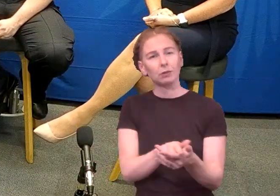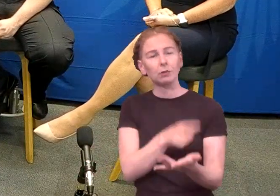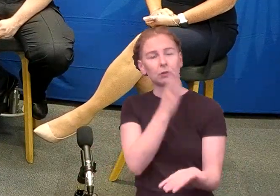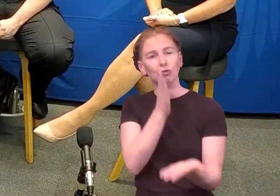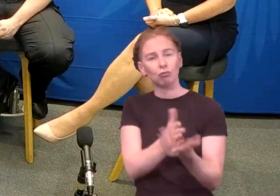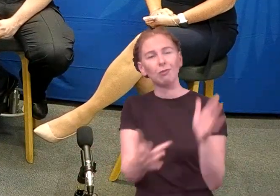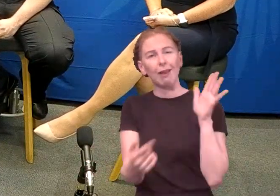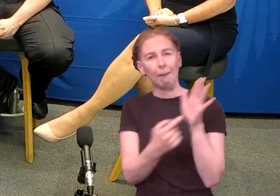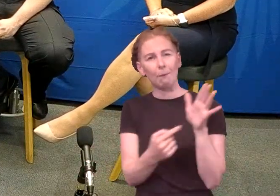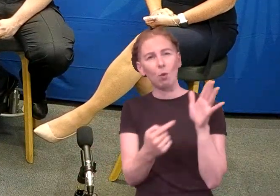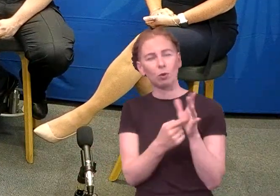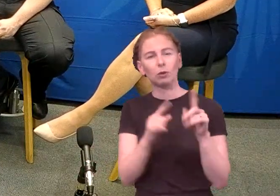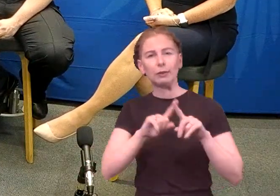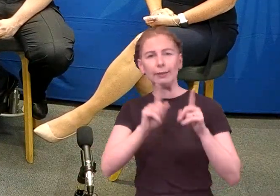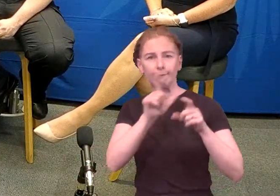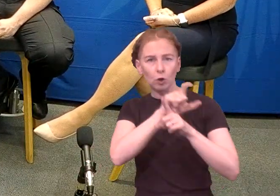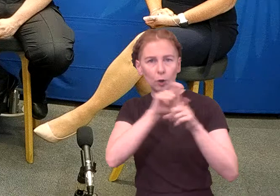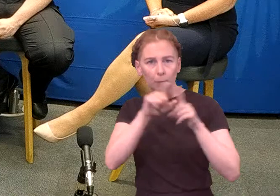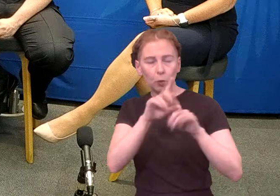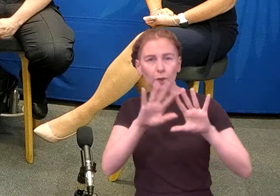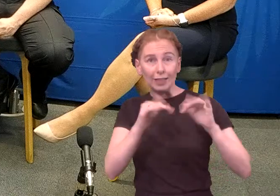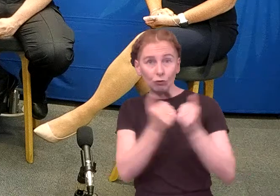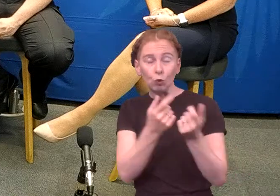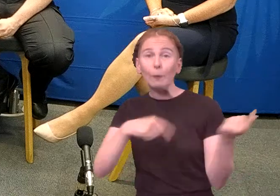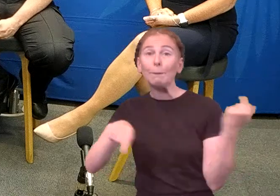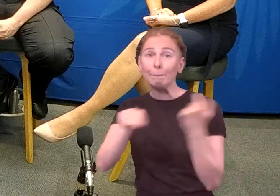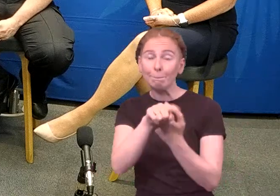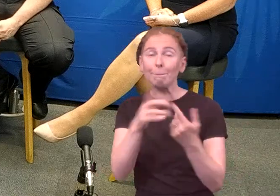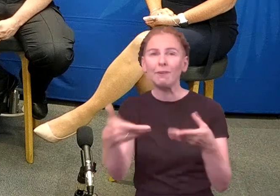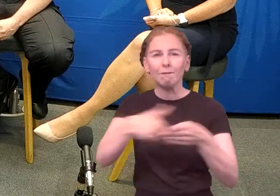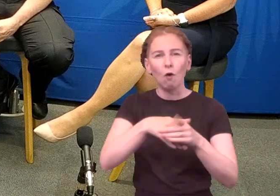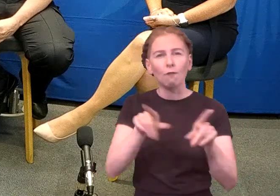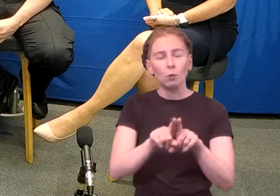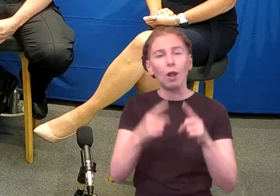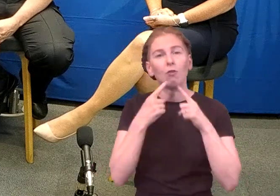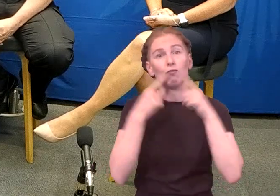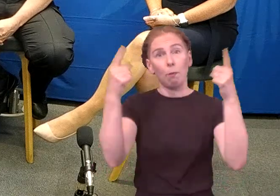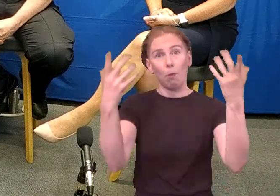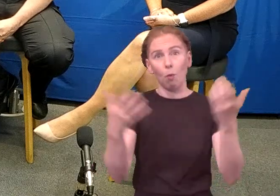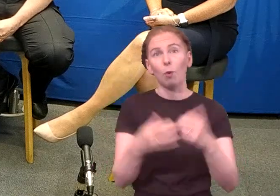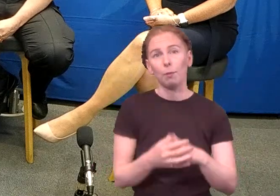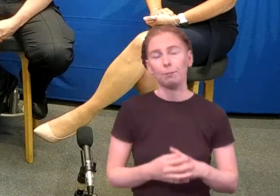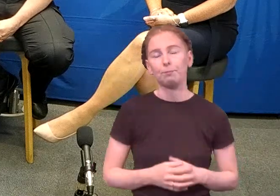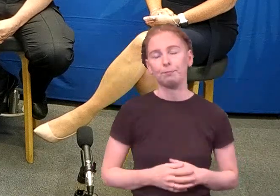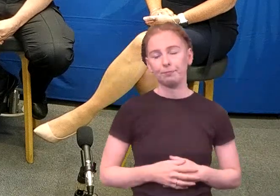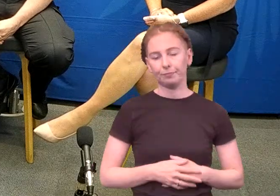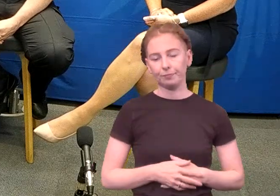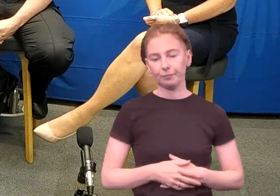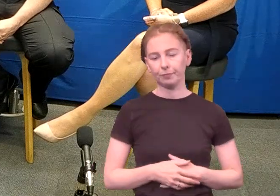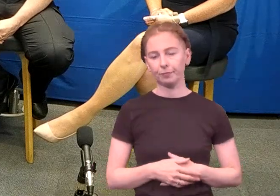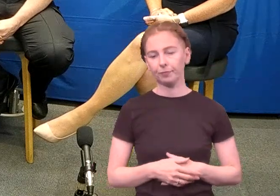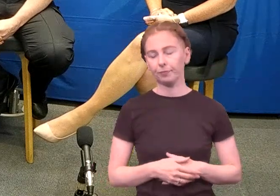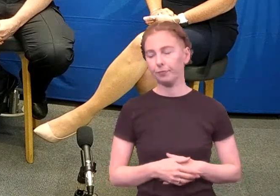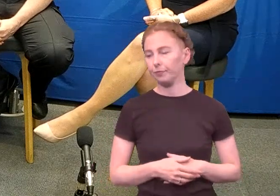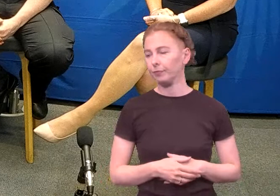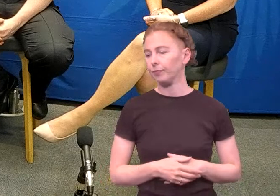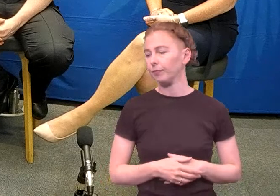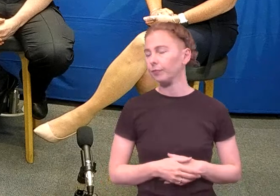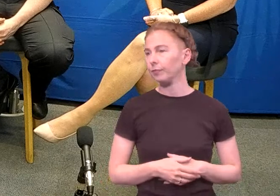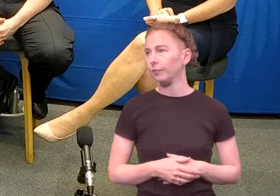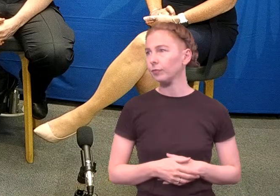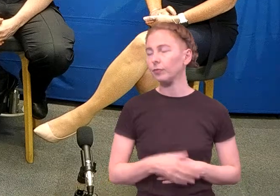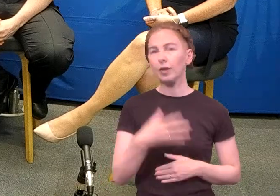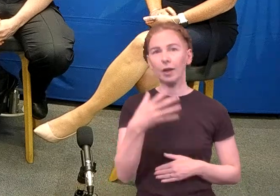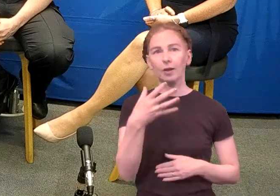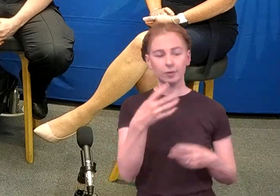important. So hopefully that covers off that question. So there are a few more